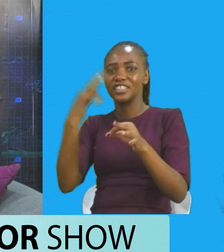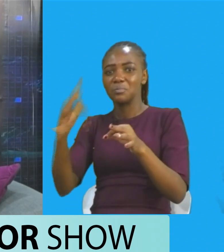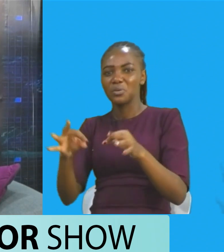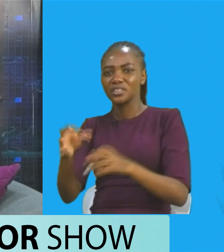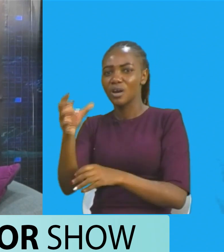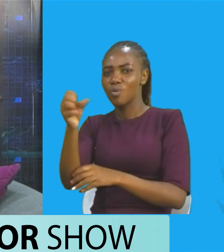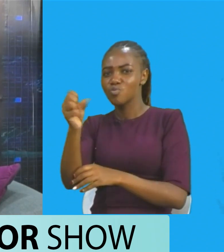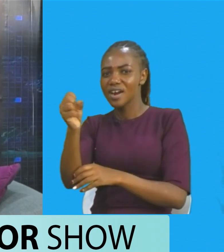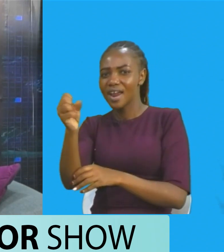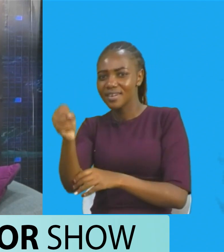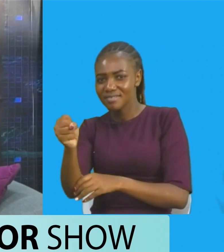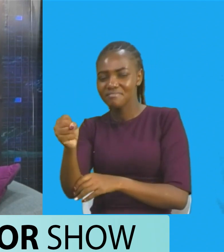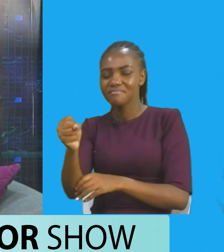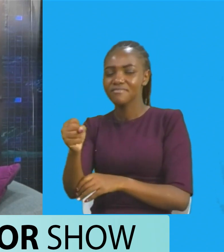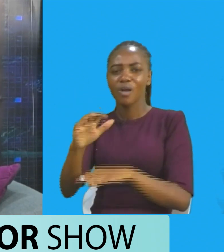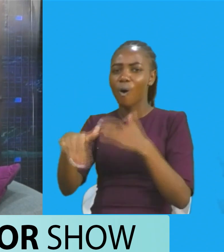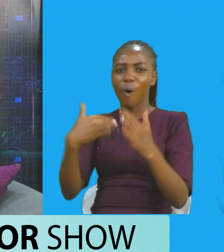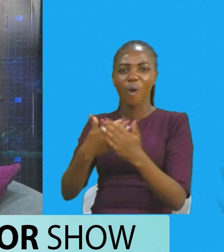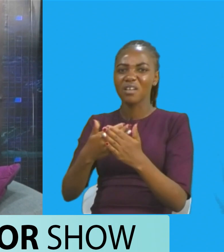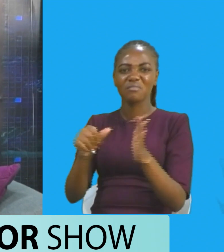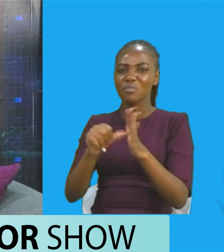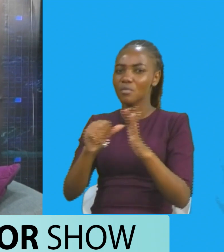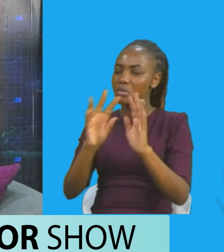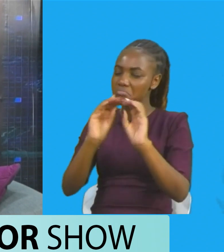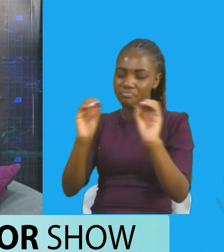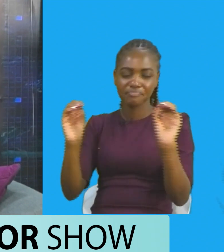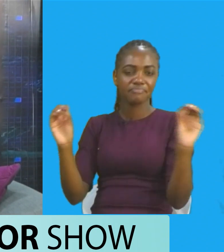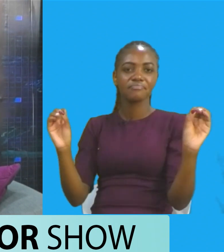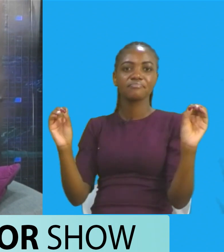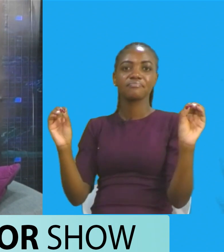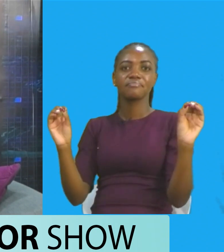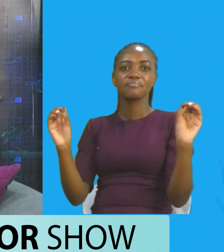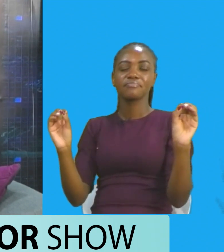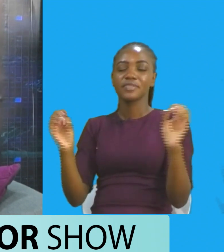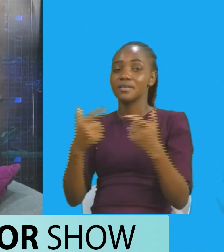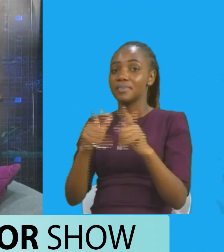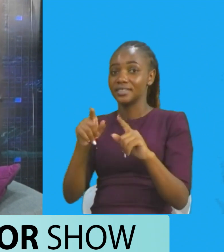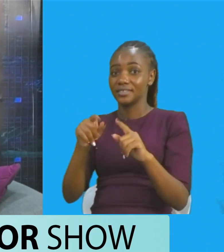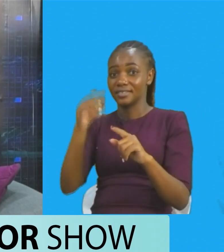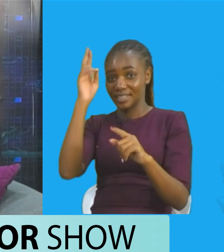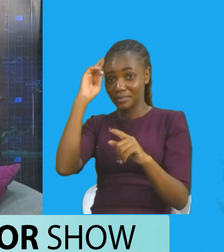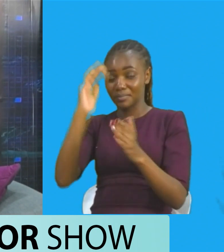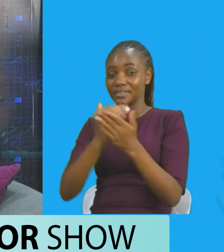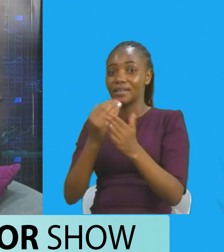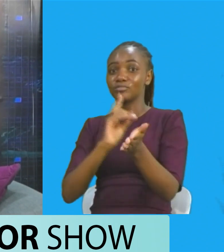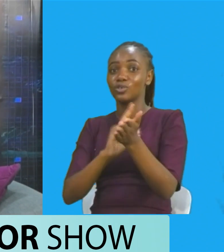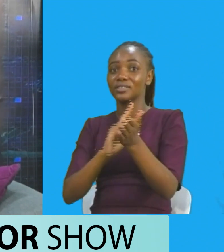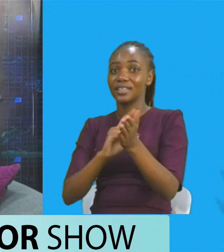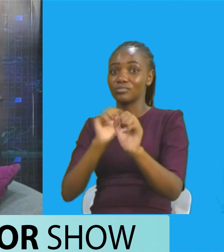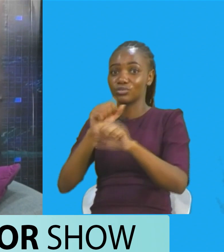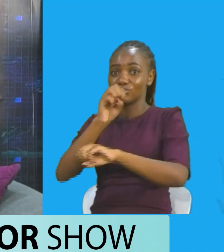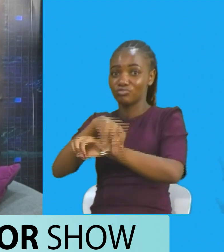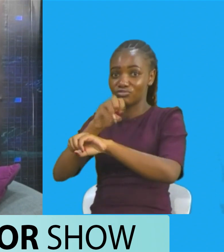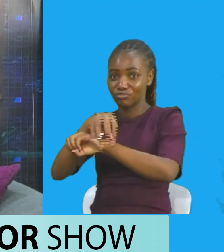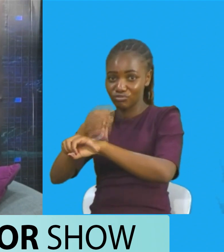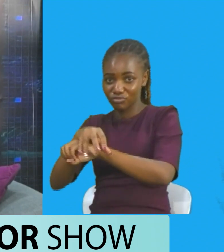ugali, you can never go bad with any other food that's cooked in the house, apart from maybe what your doctor told you not to eat. But as they say, dawa